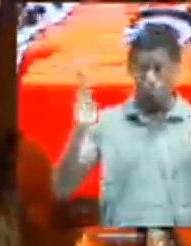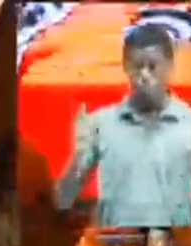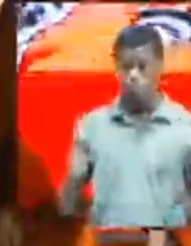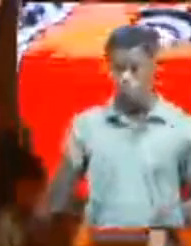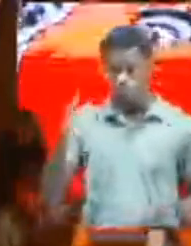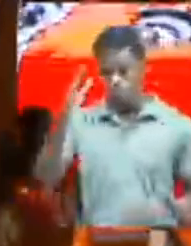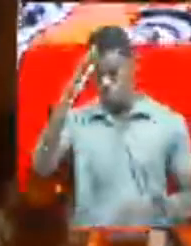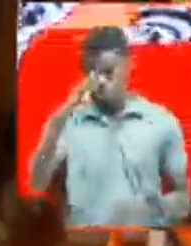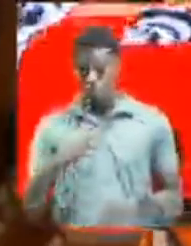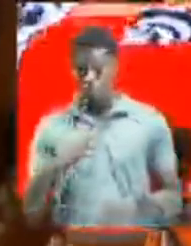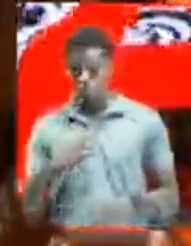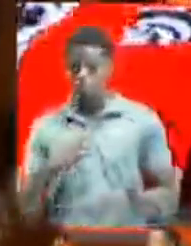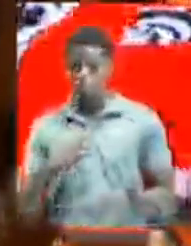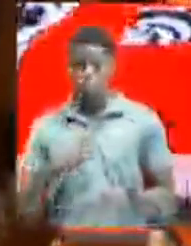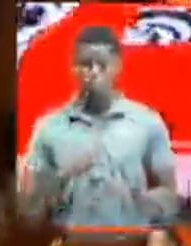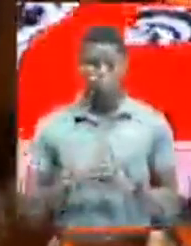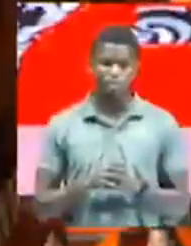say,